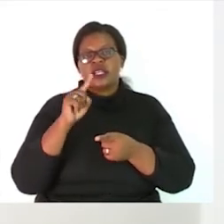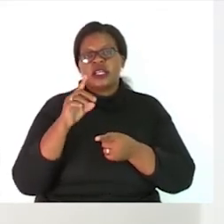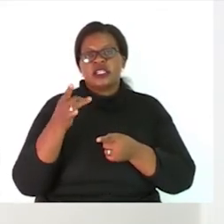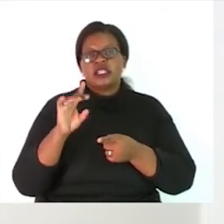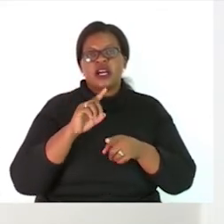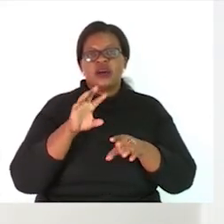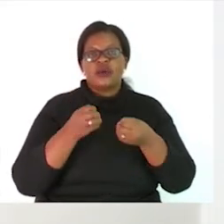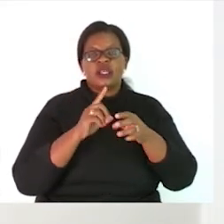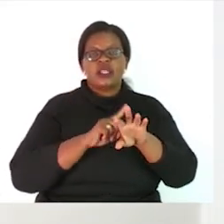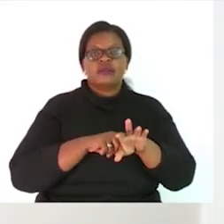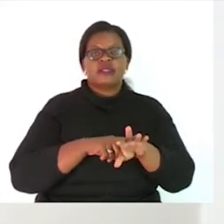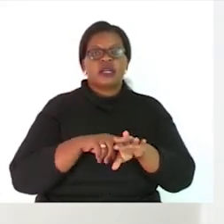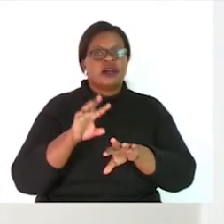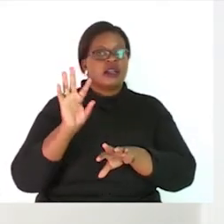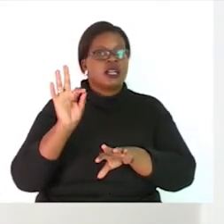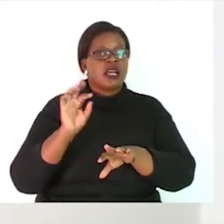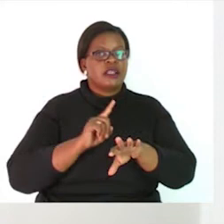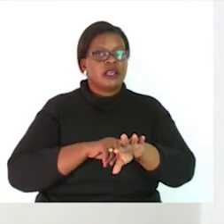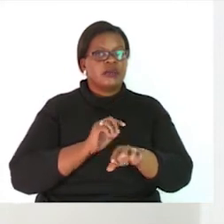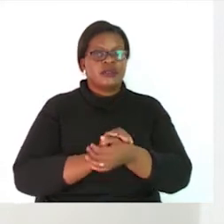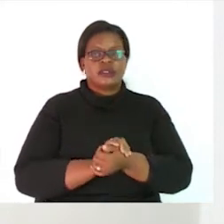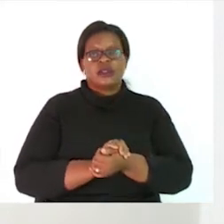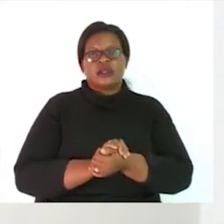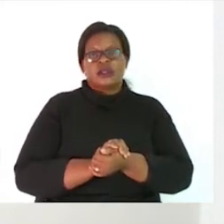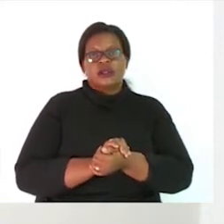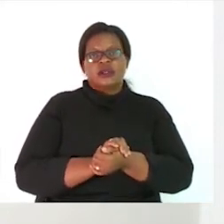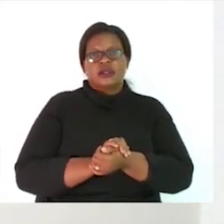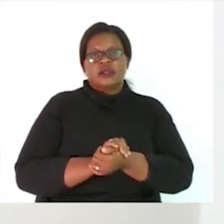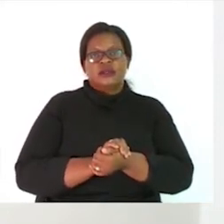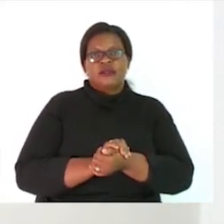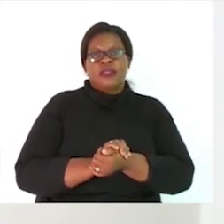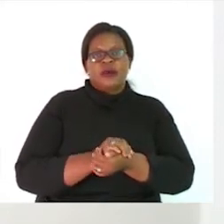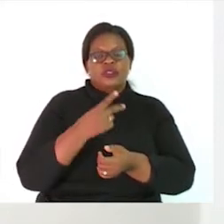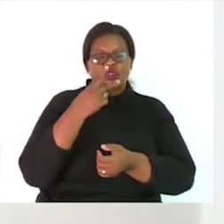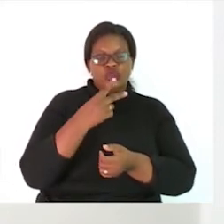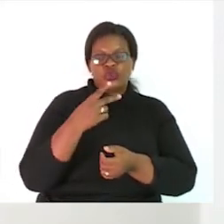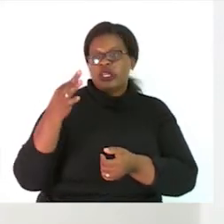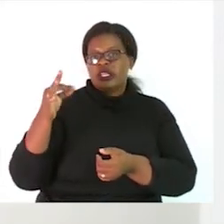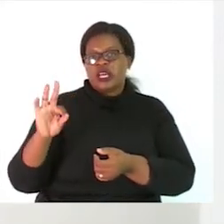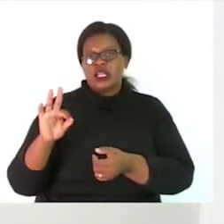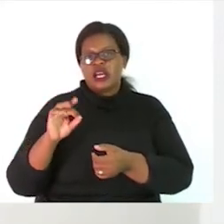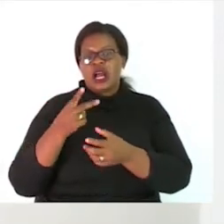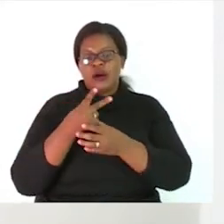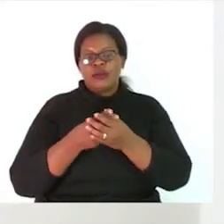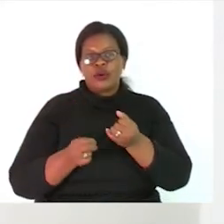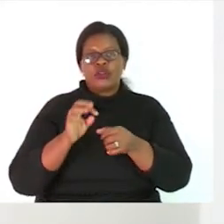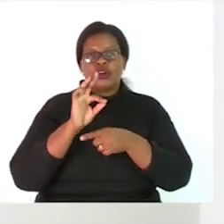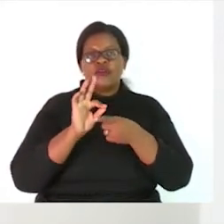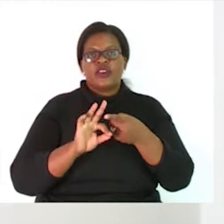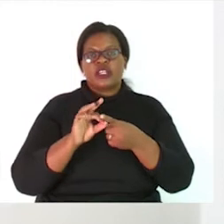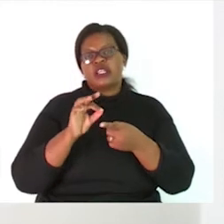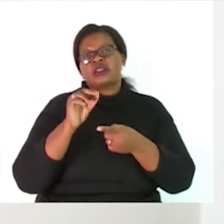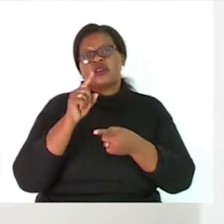many times? 9 times. 9 times. So 2 and 9 are both factors